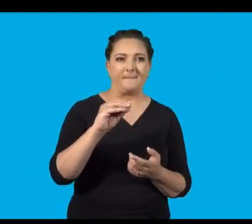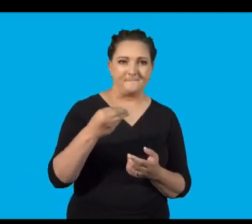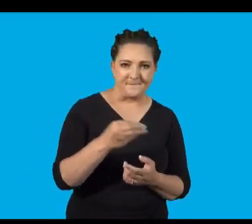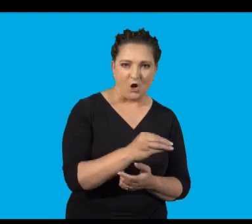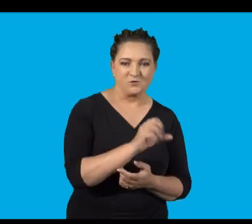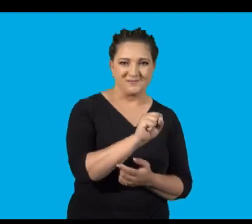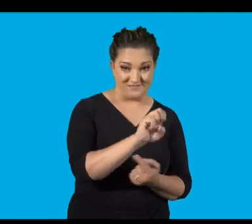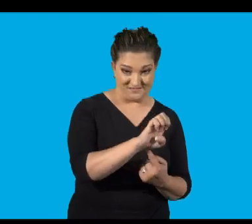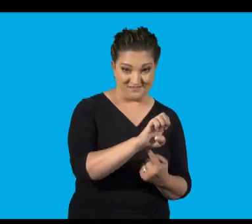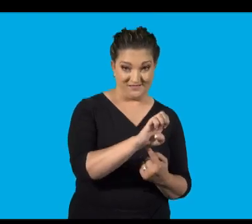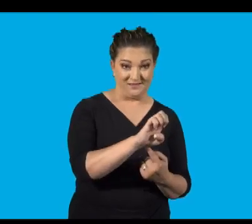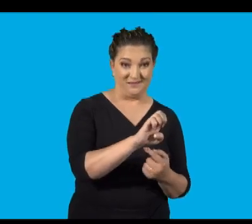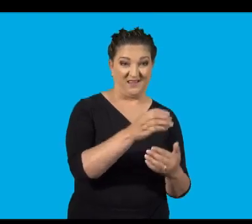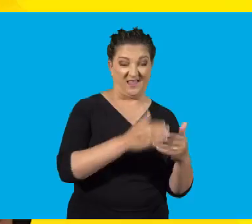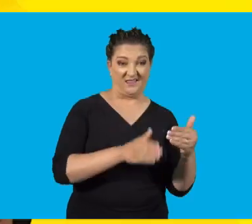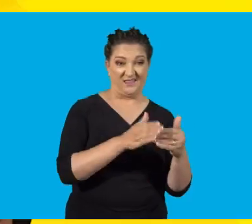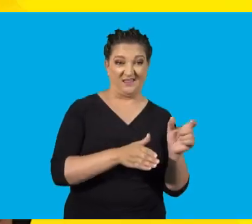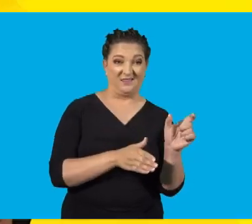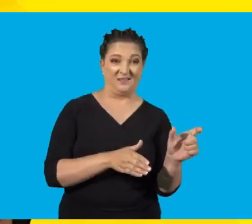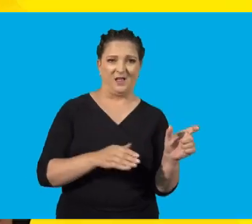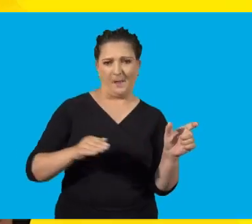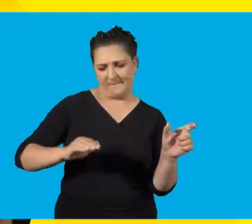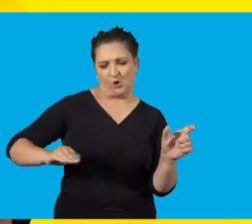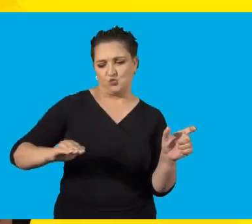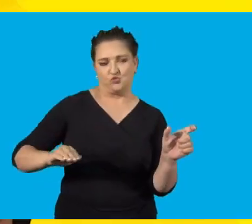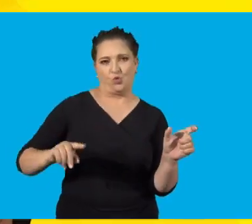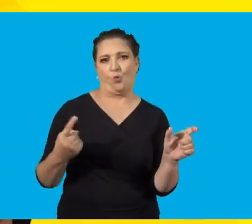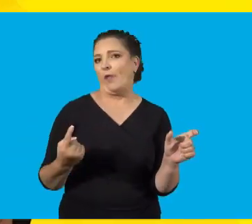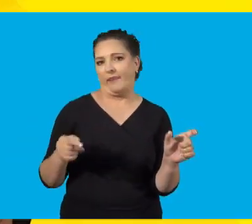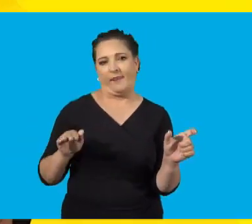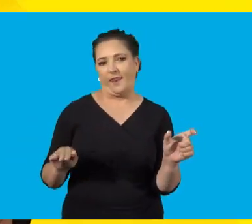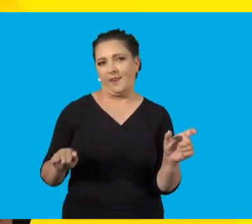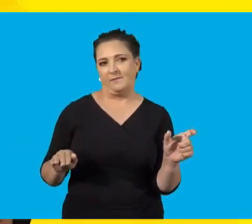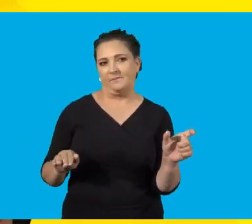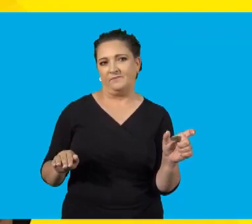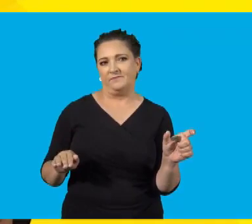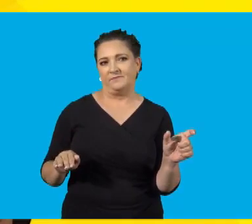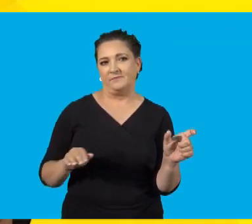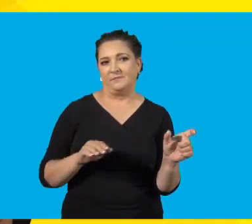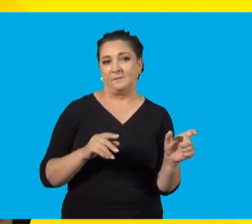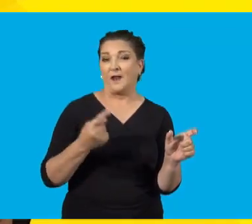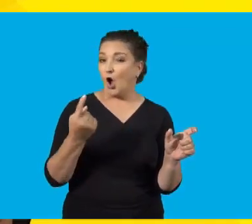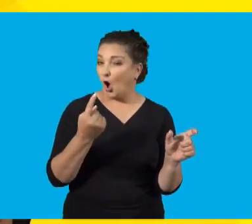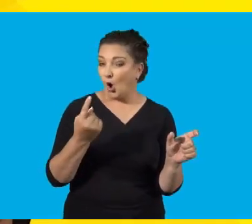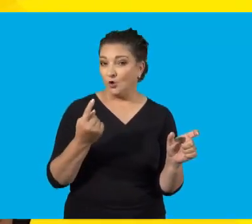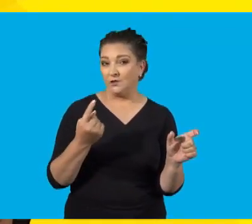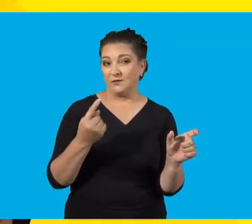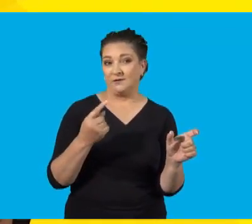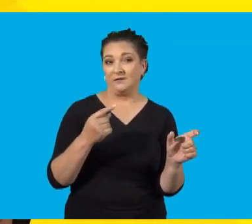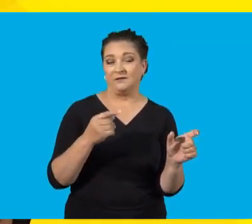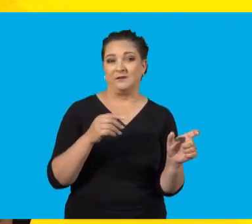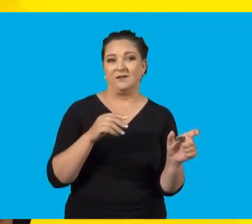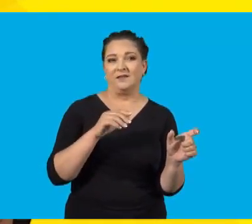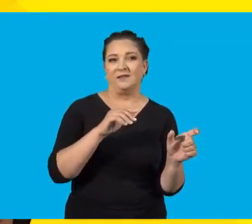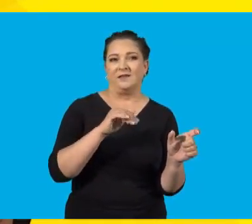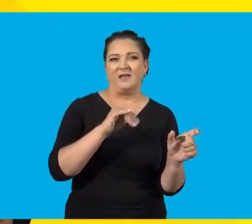will say if there's one mouse, all right, that little thing that you click around, it will still remain mouses, but that's only for cat